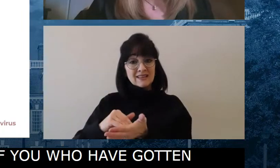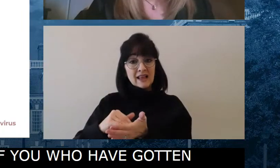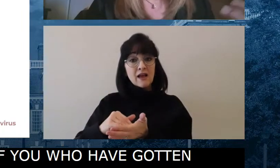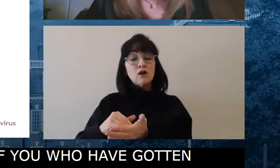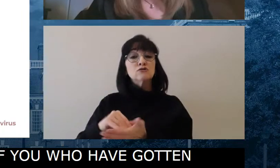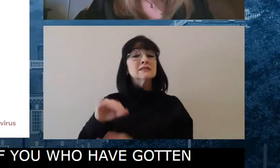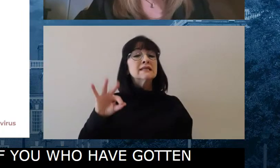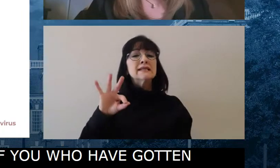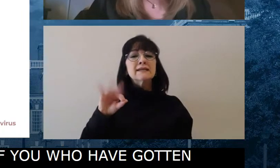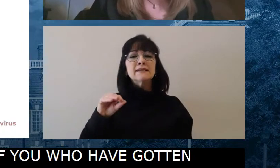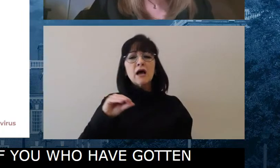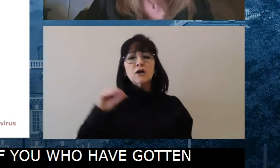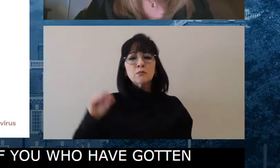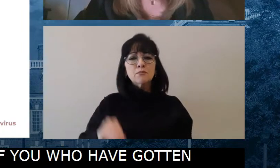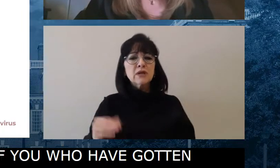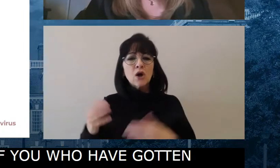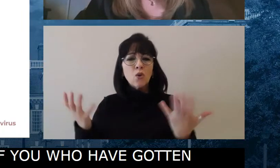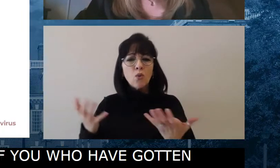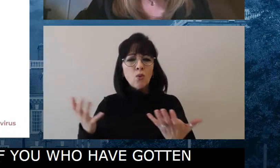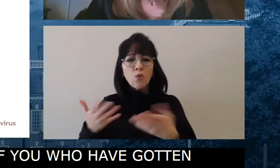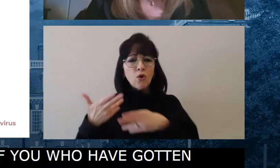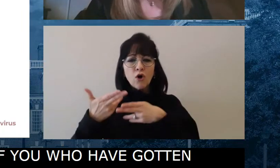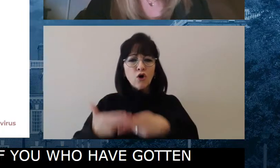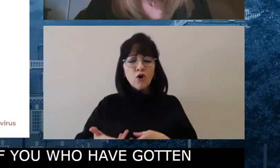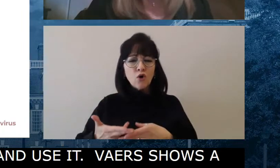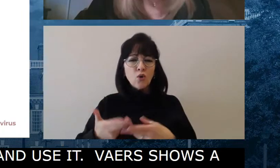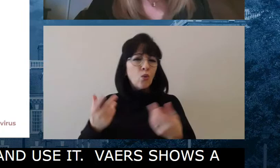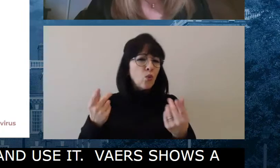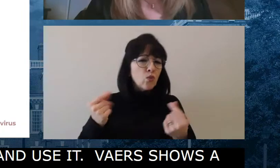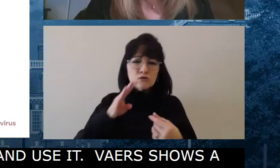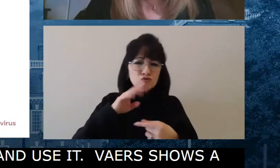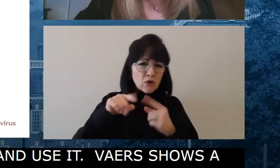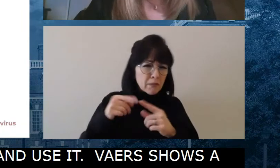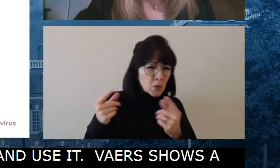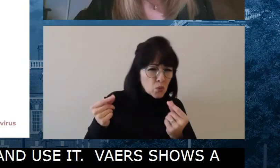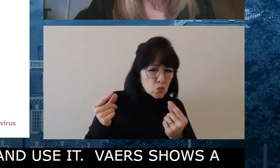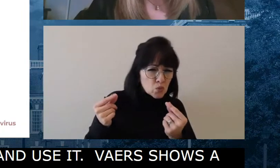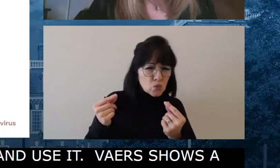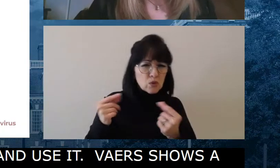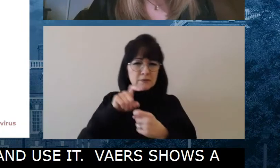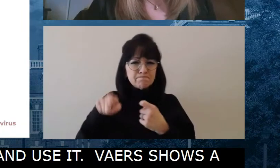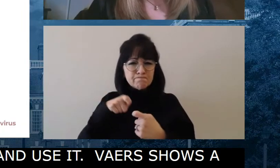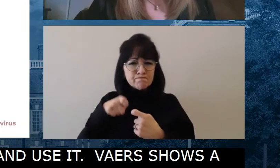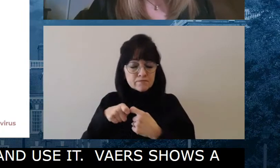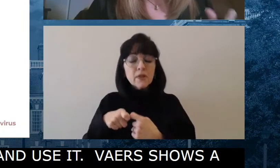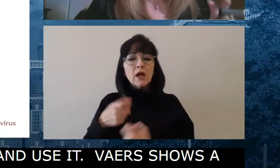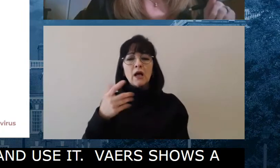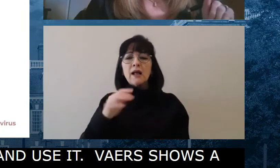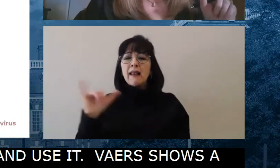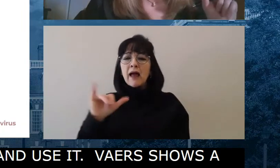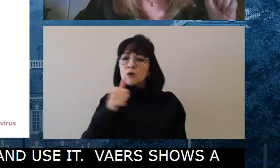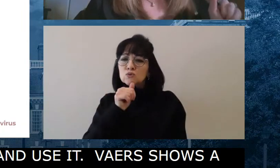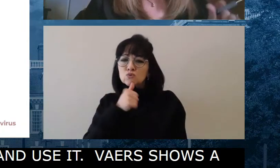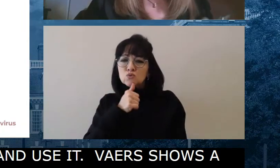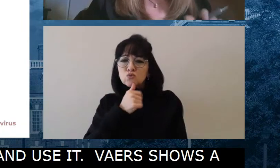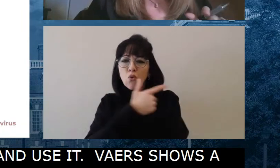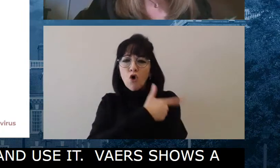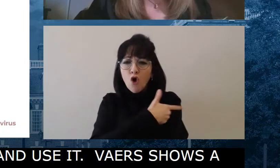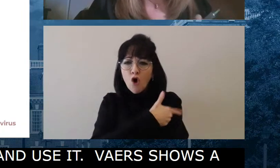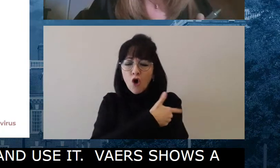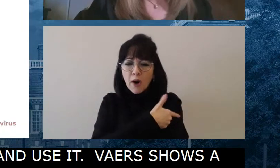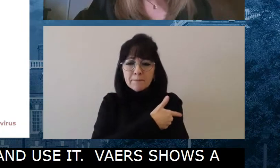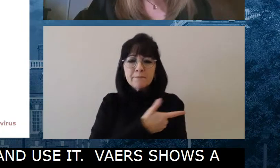soreness in the arm, aches, pains, that kind of thing. So only 9.2% were reported